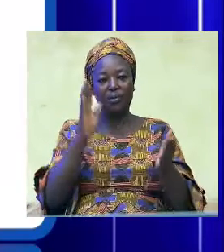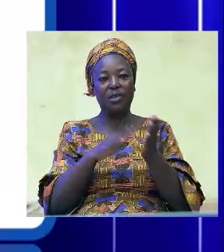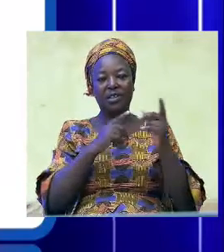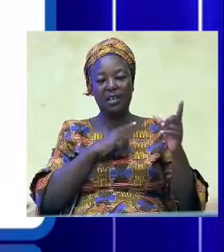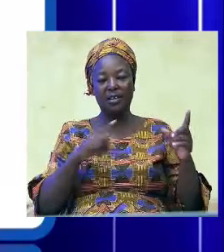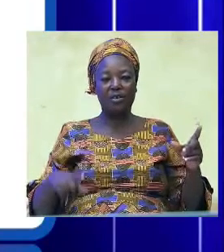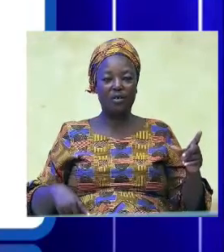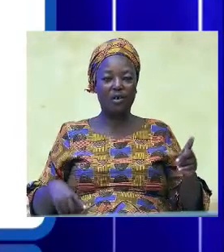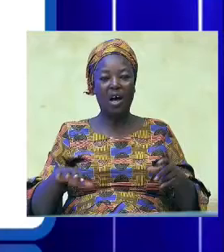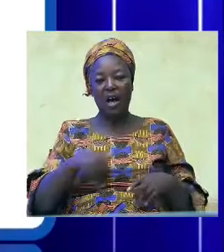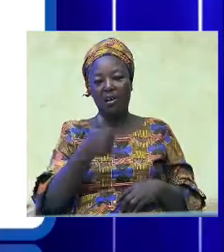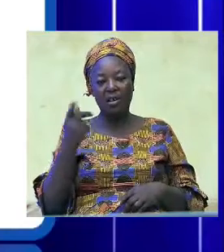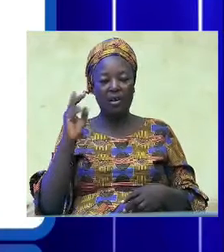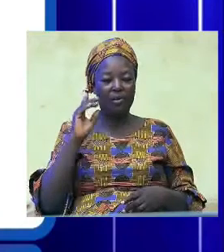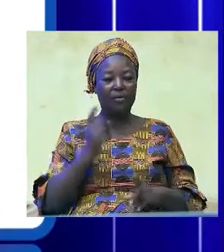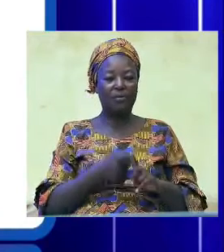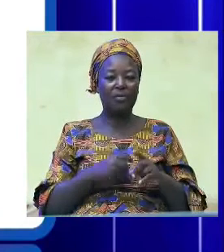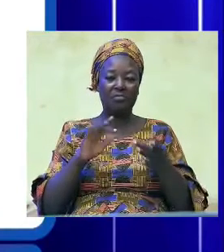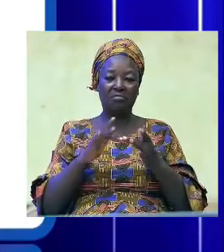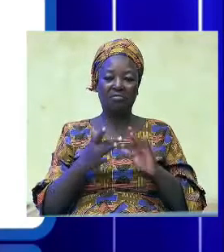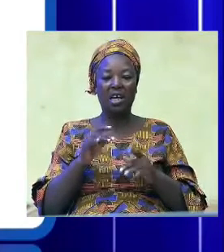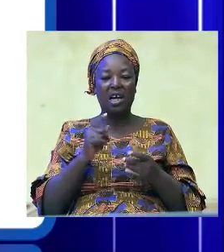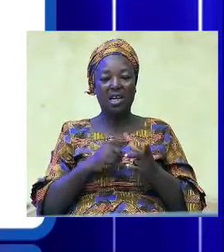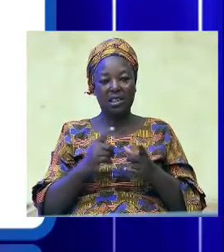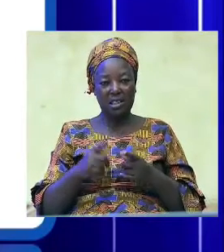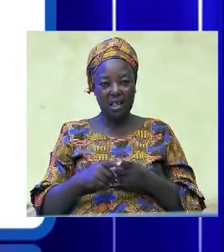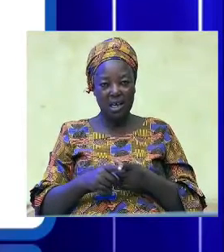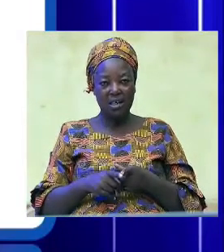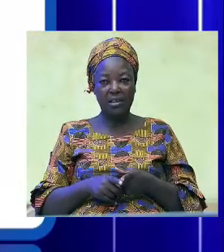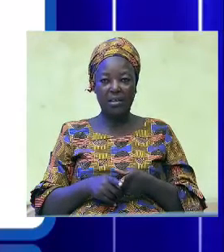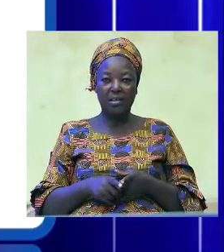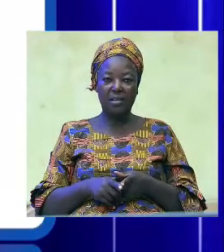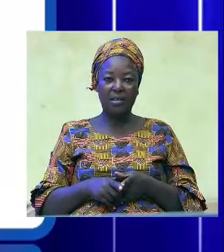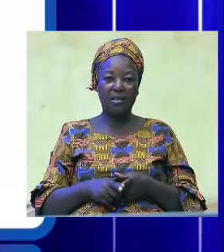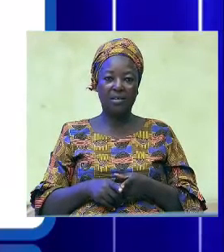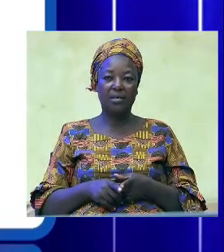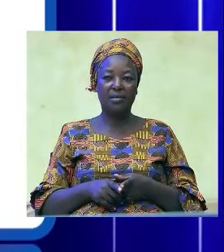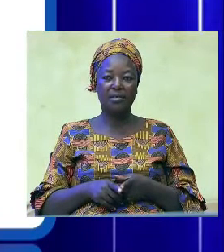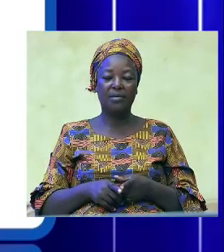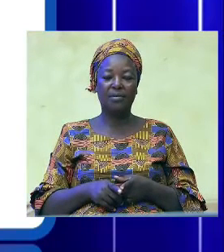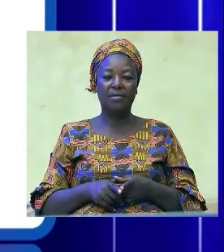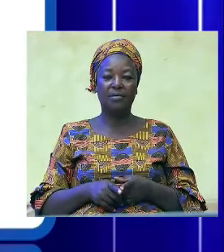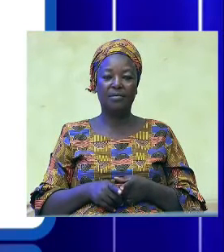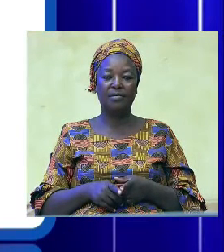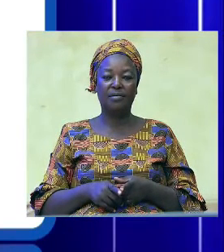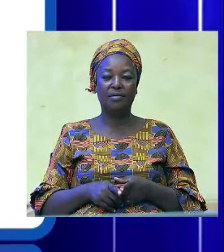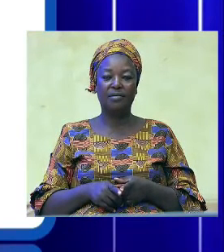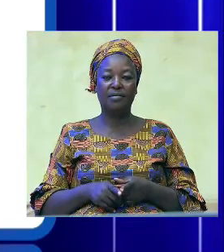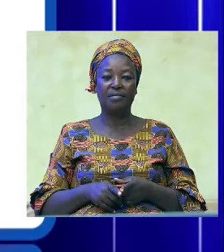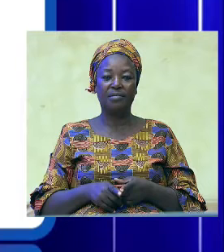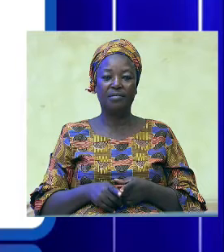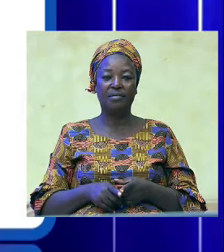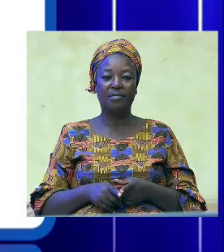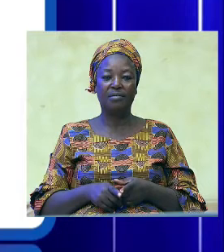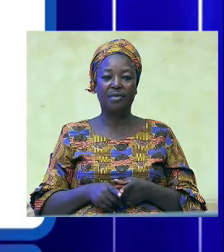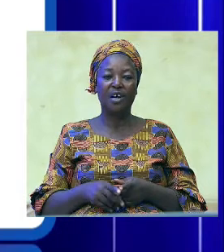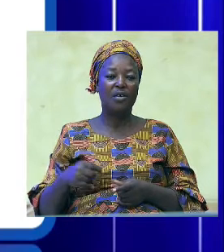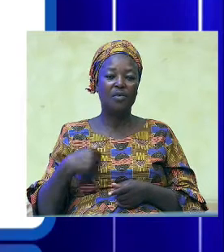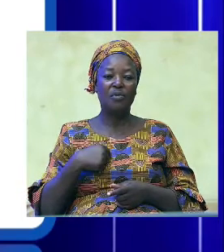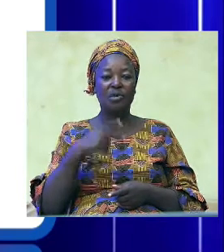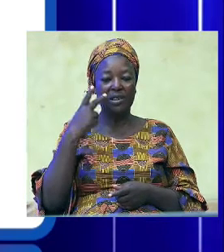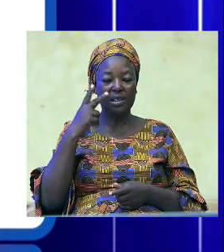gone. More testimonies coming from the social media. As from the